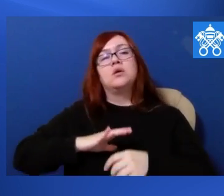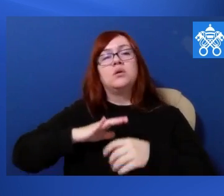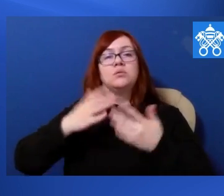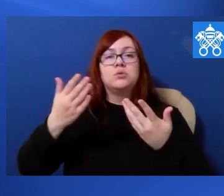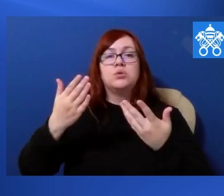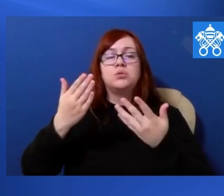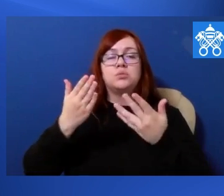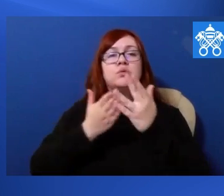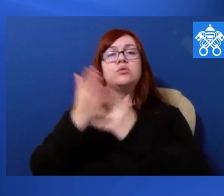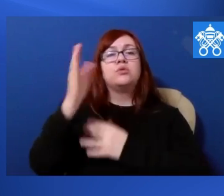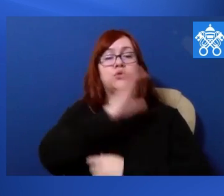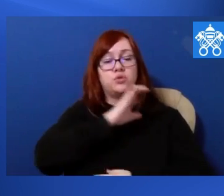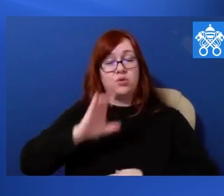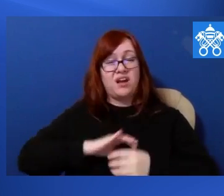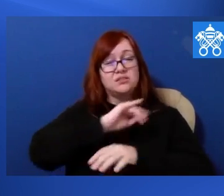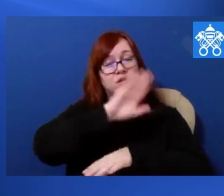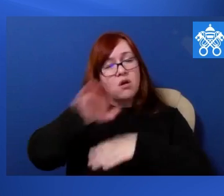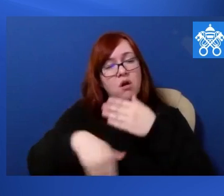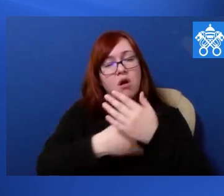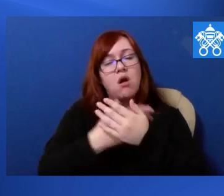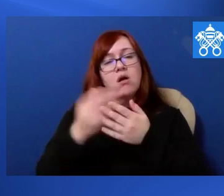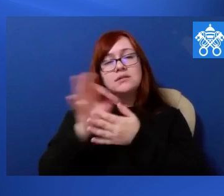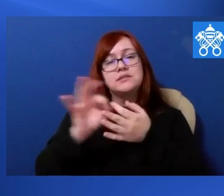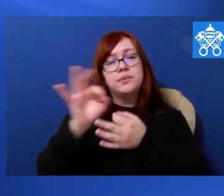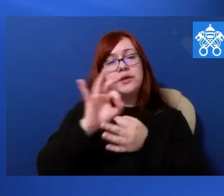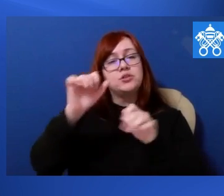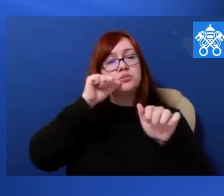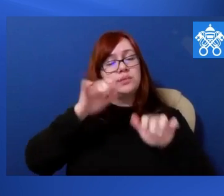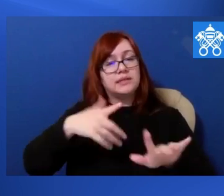in Christ every spiritual blessing in the heavens.